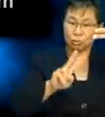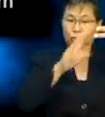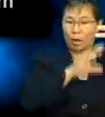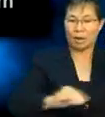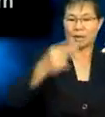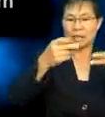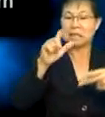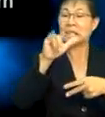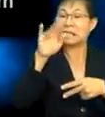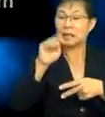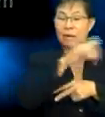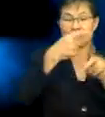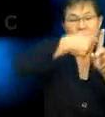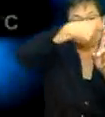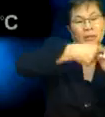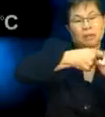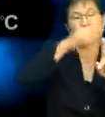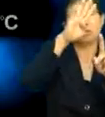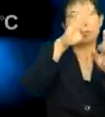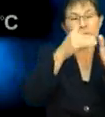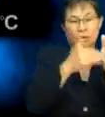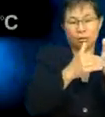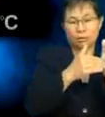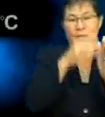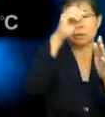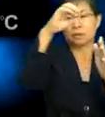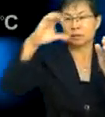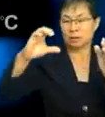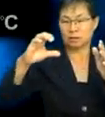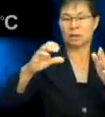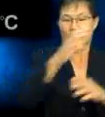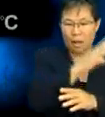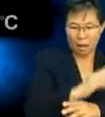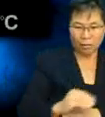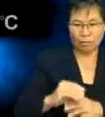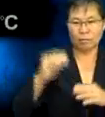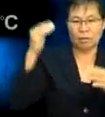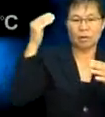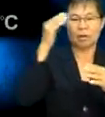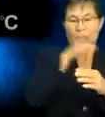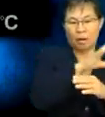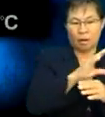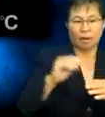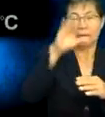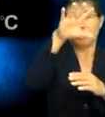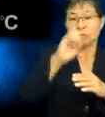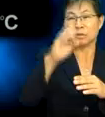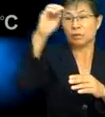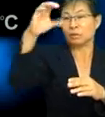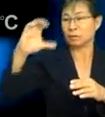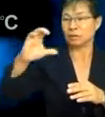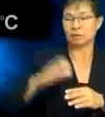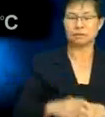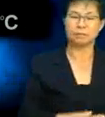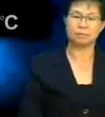a temperature of between 4,000 degrees Celsius and 50,000 degrees